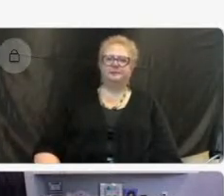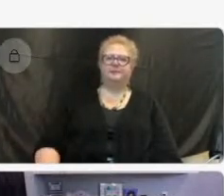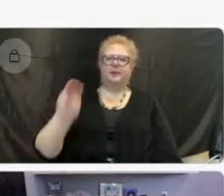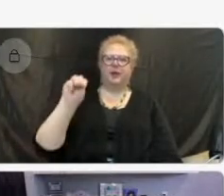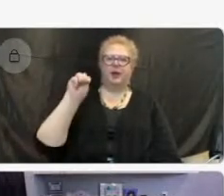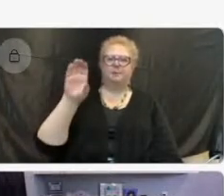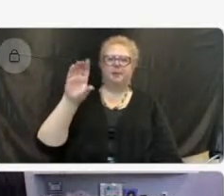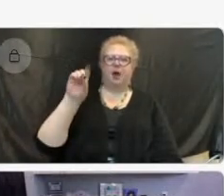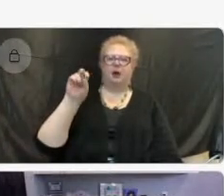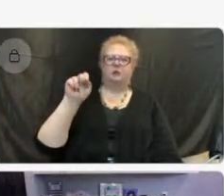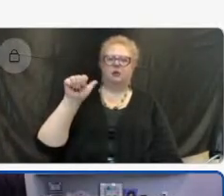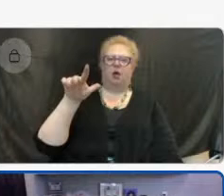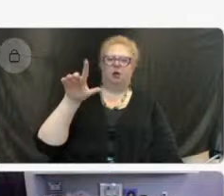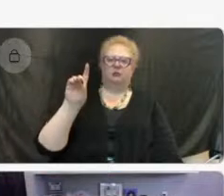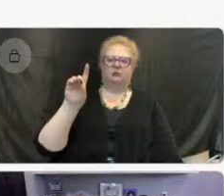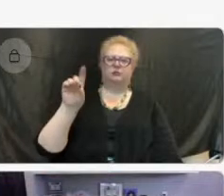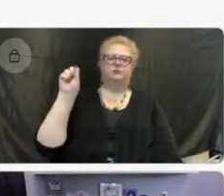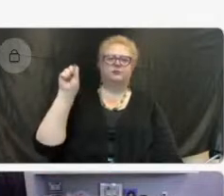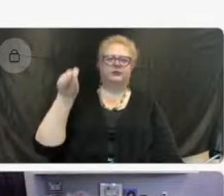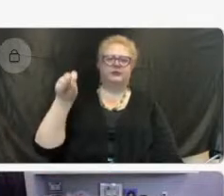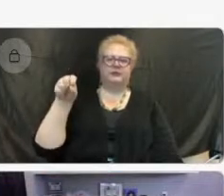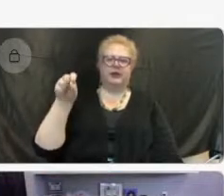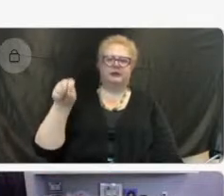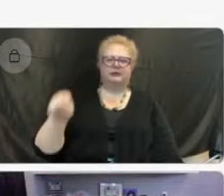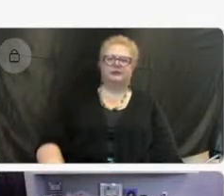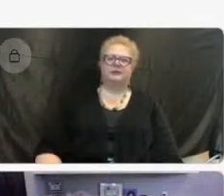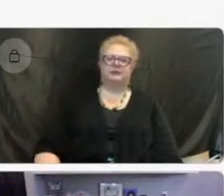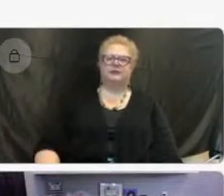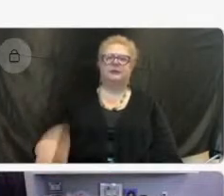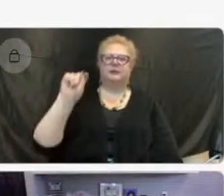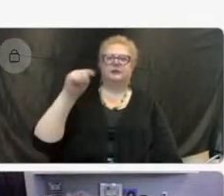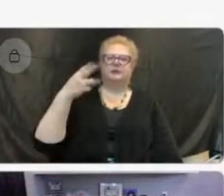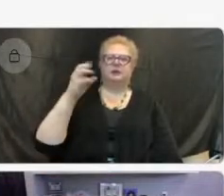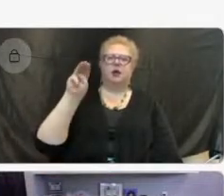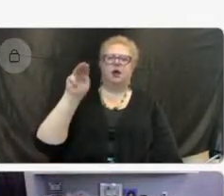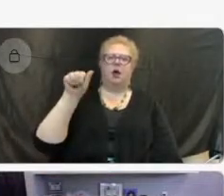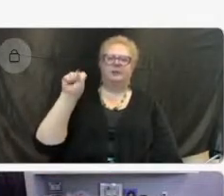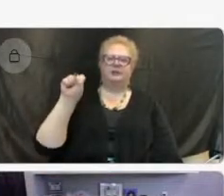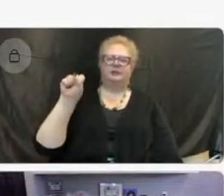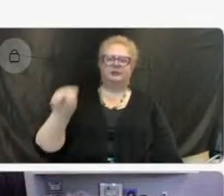McDonald? Yes. Thomas?